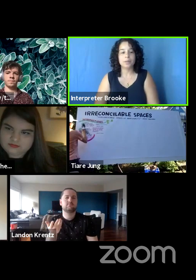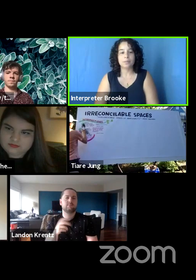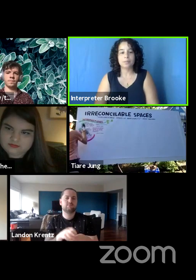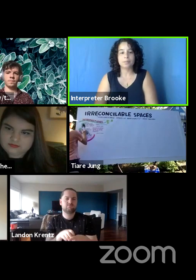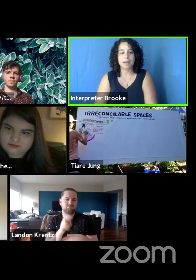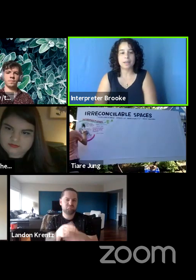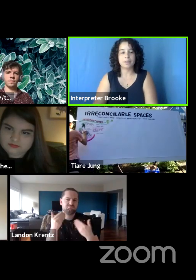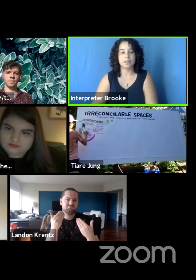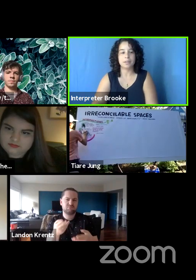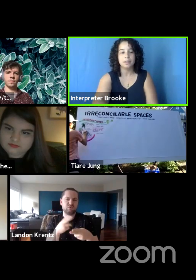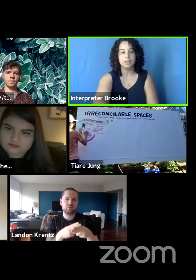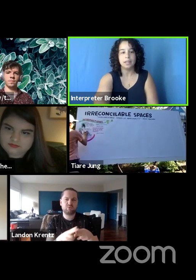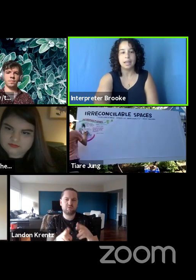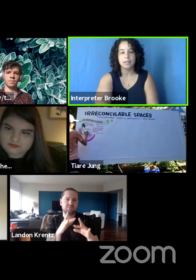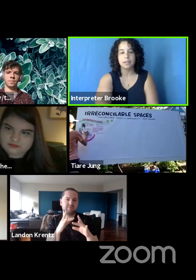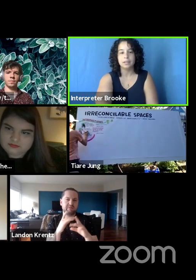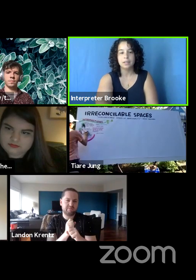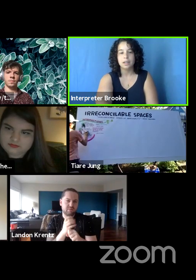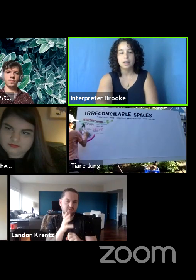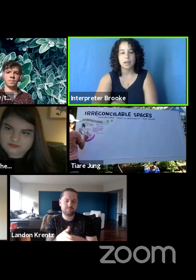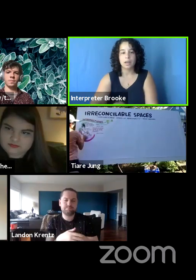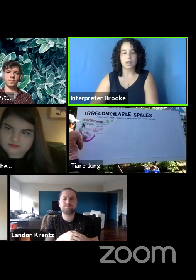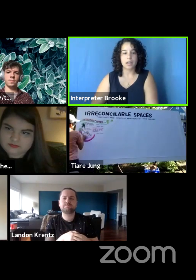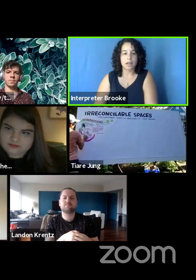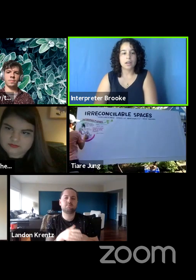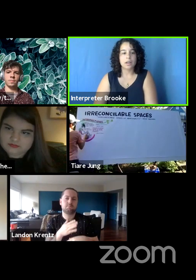Hi everyone, my name is Landon.